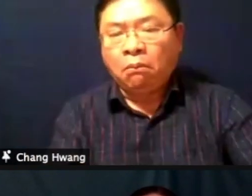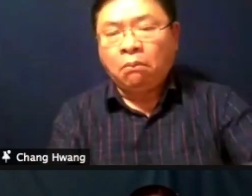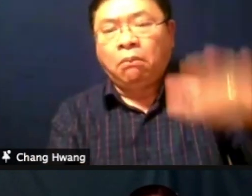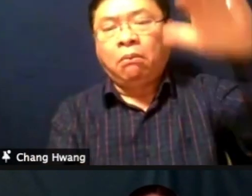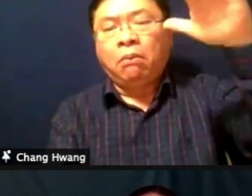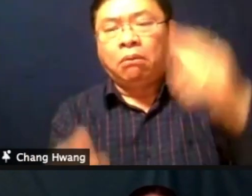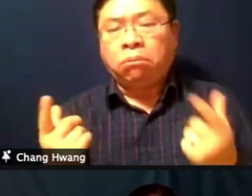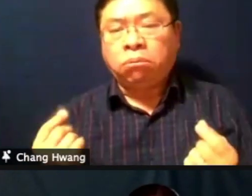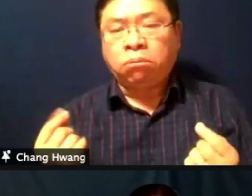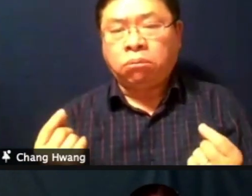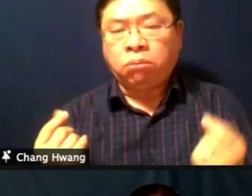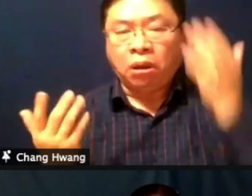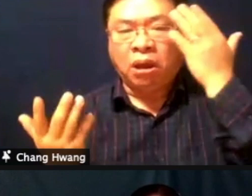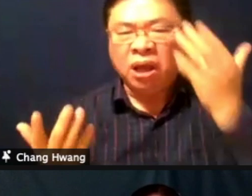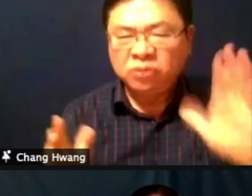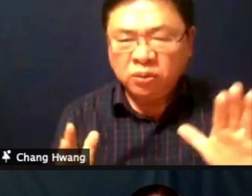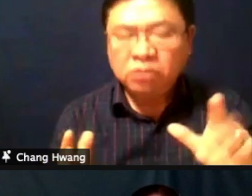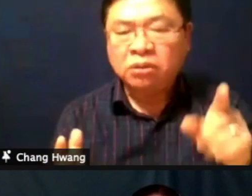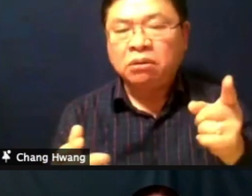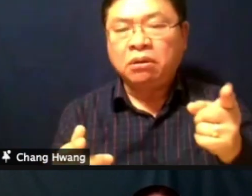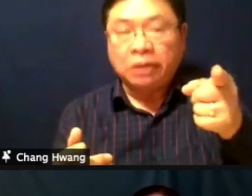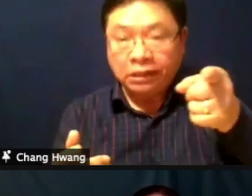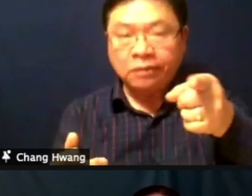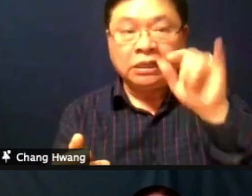When students graduated from JSW,